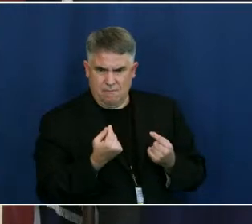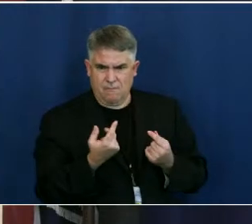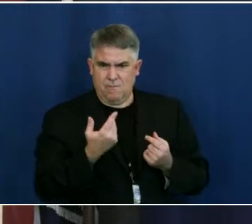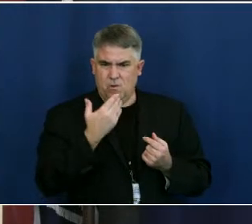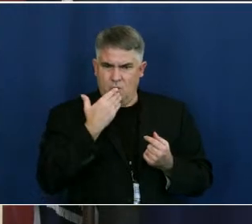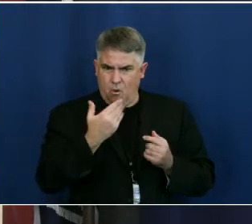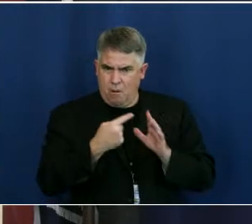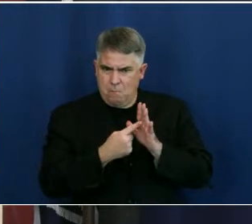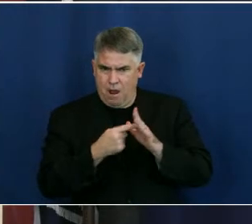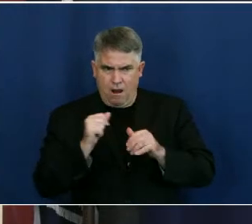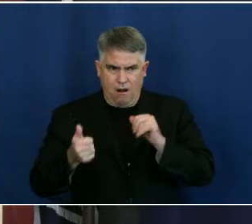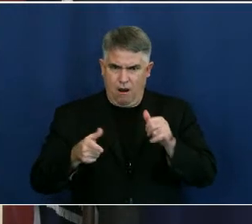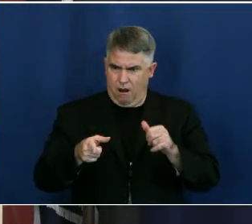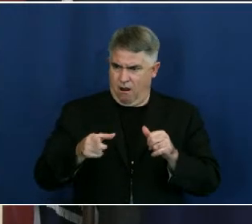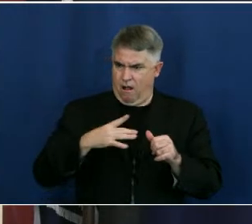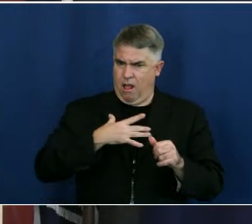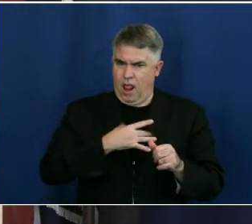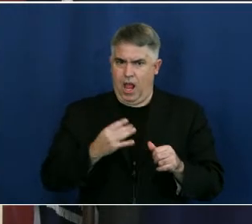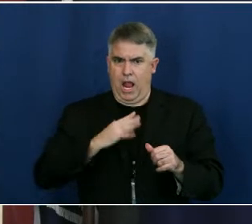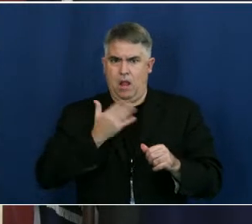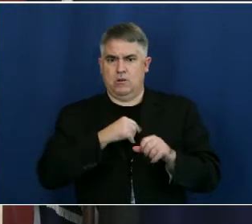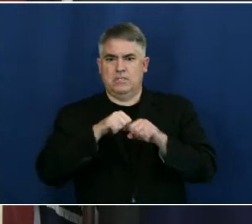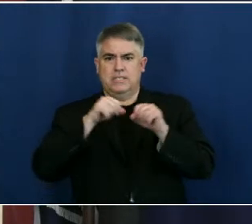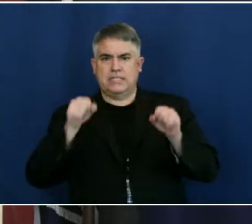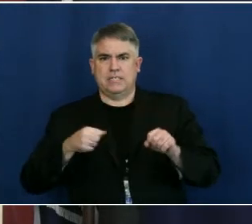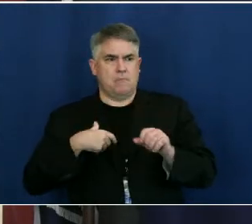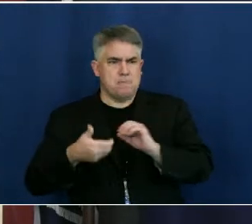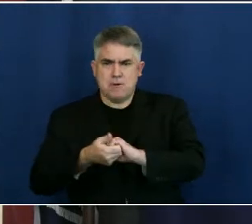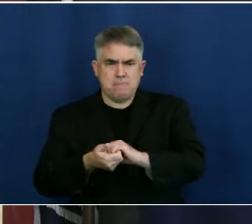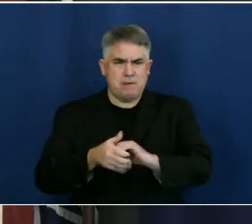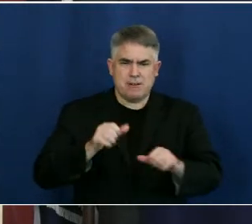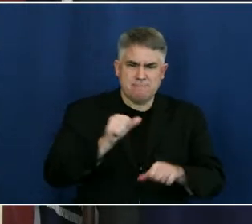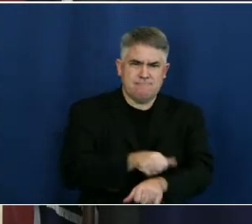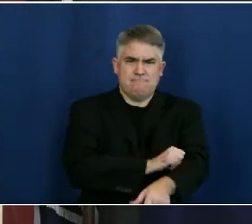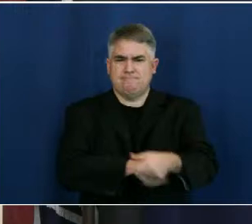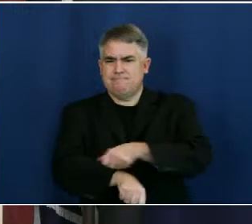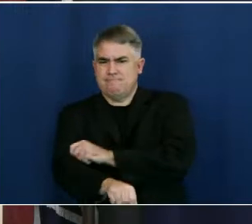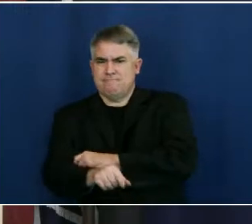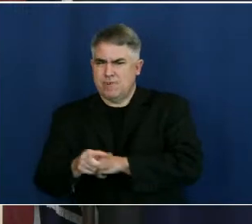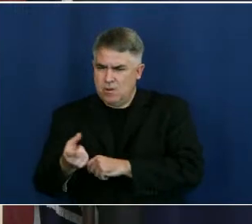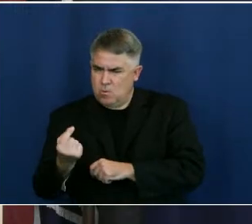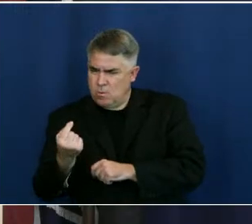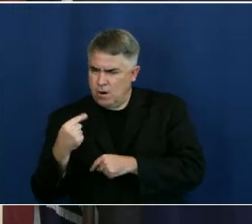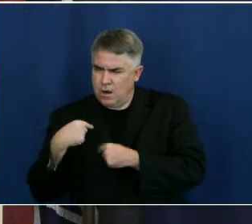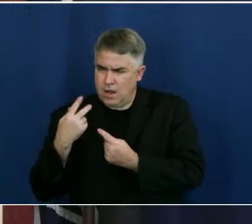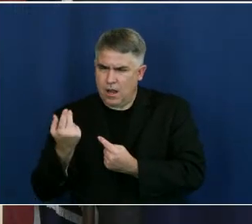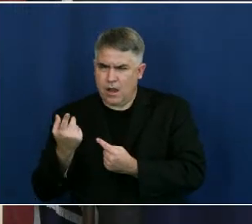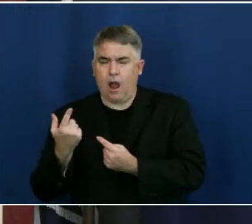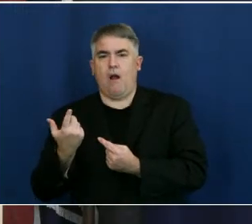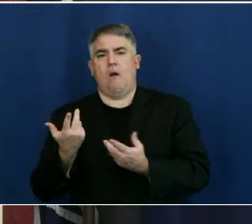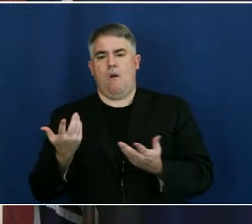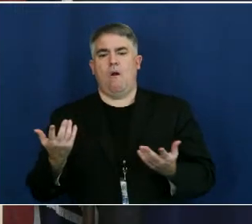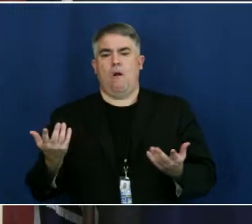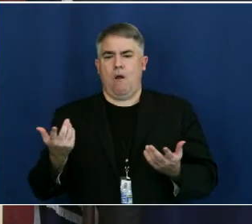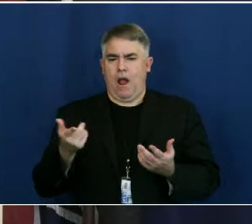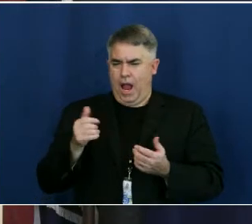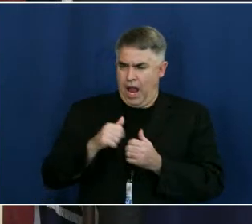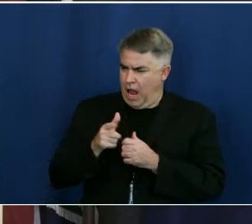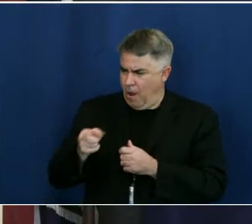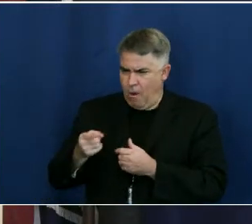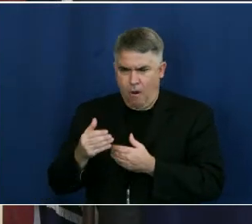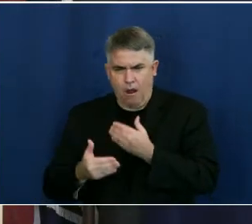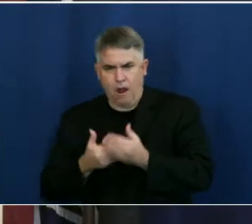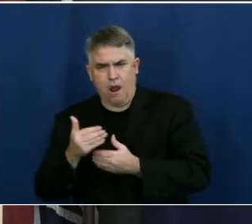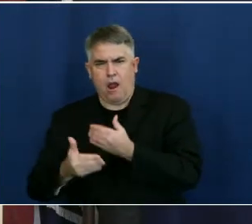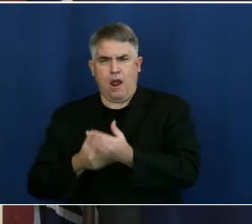and working with our partners. And he just wanted to walk through on what we've been doing and how we're processing all of the